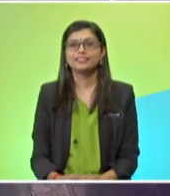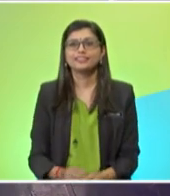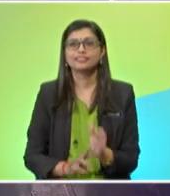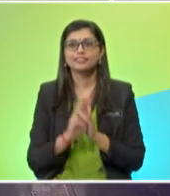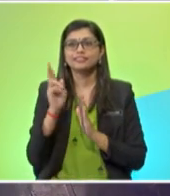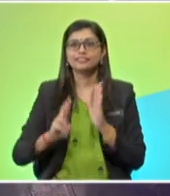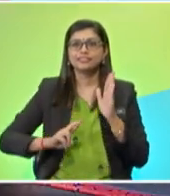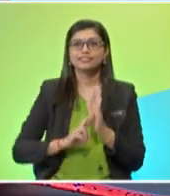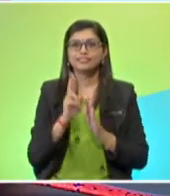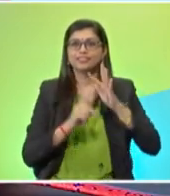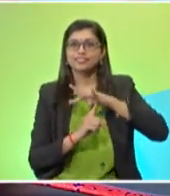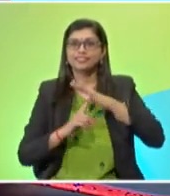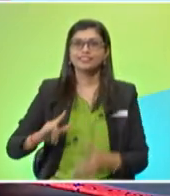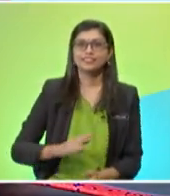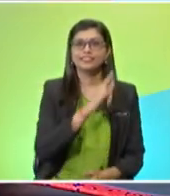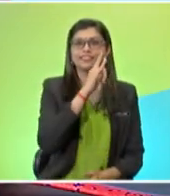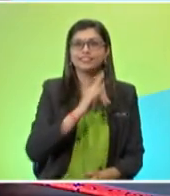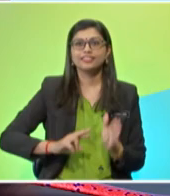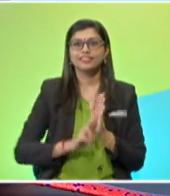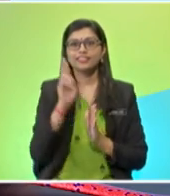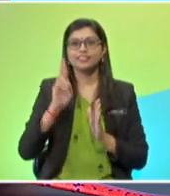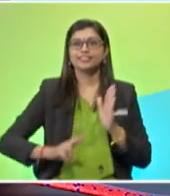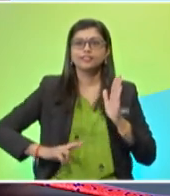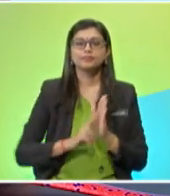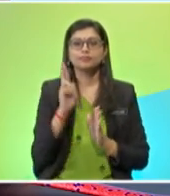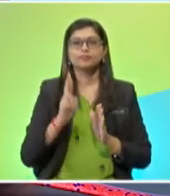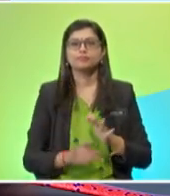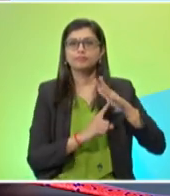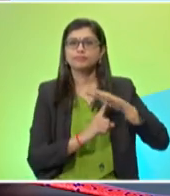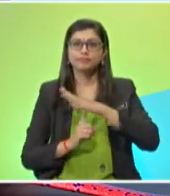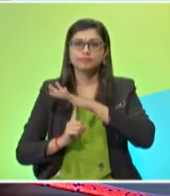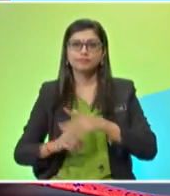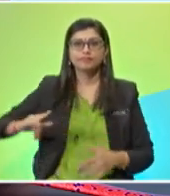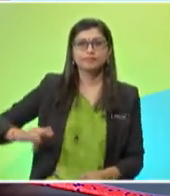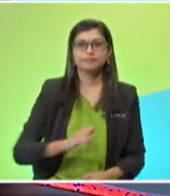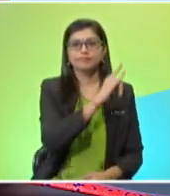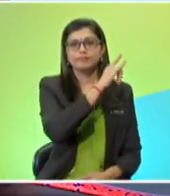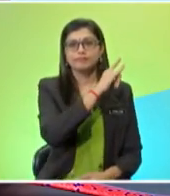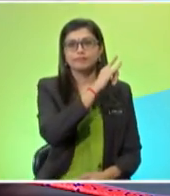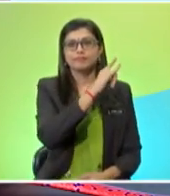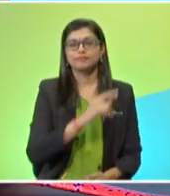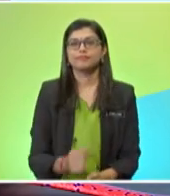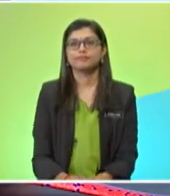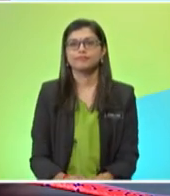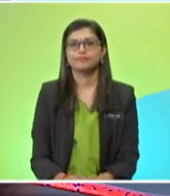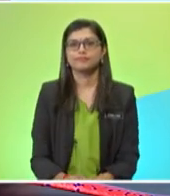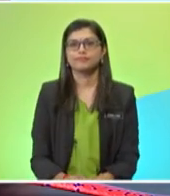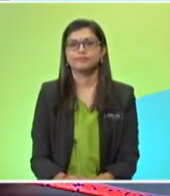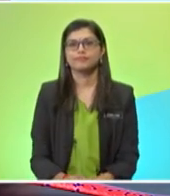A rocket, helicopter, helicopter, an aeroplane, a rocket, helicopter, helicopter, an aeroplane.